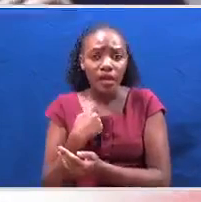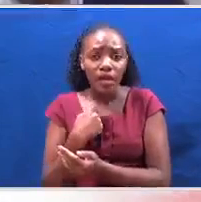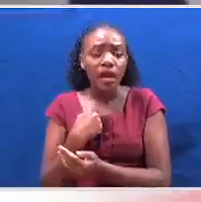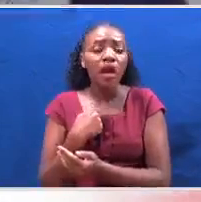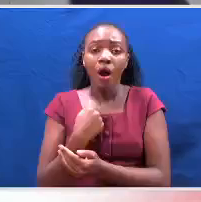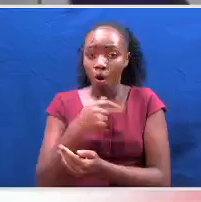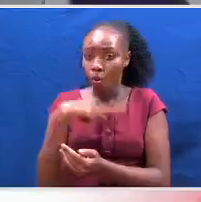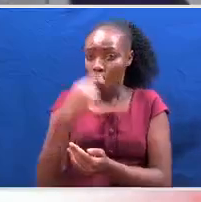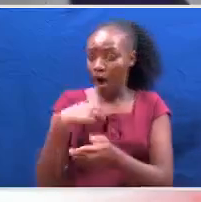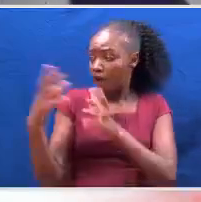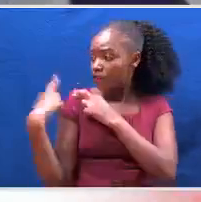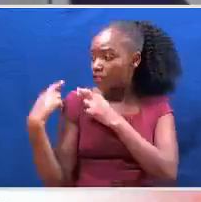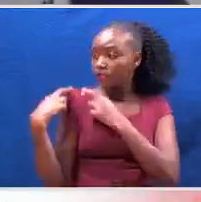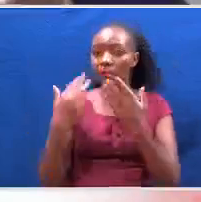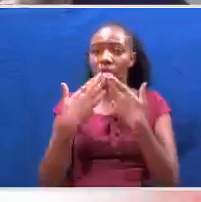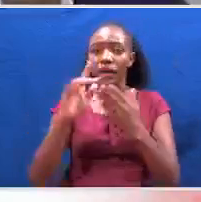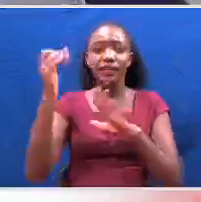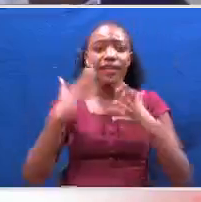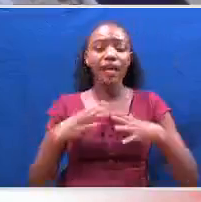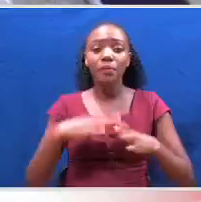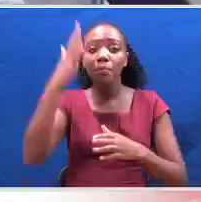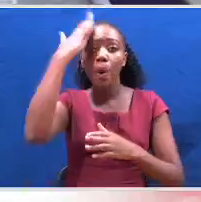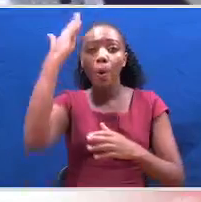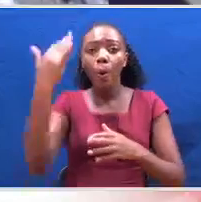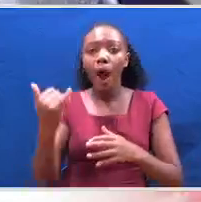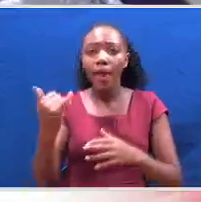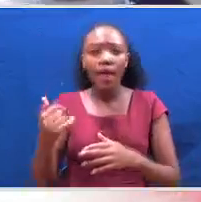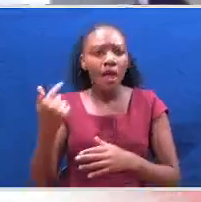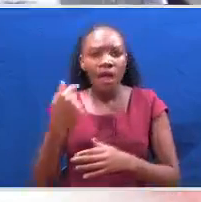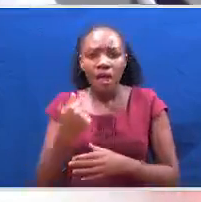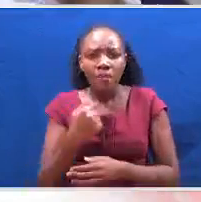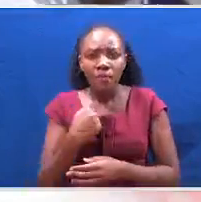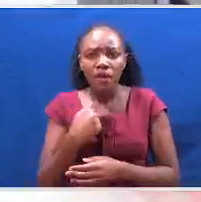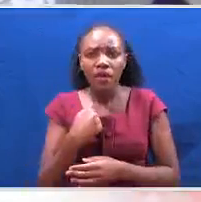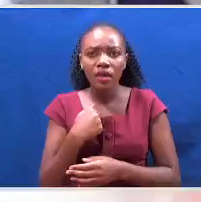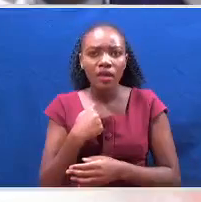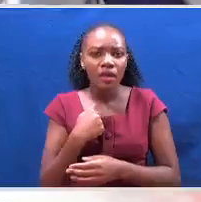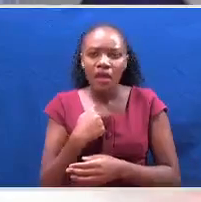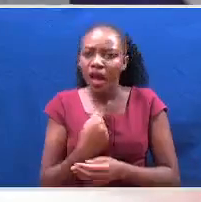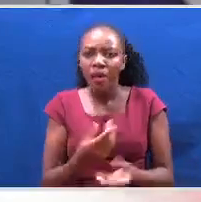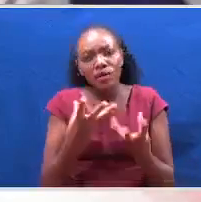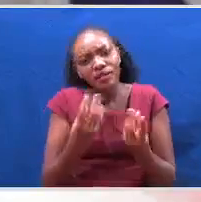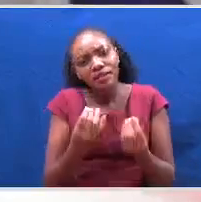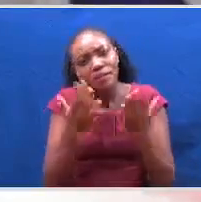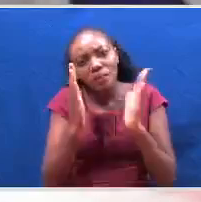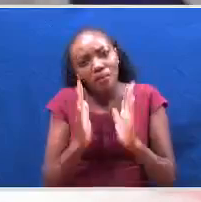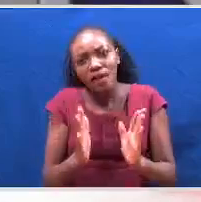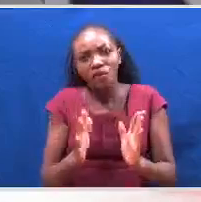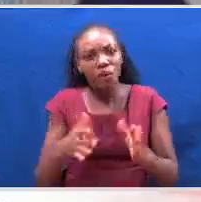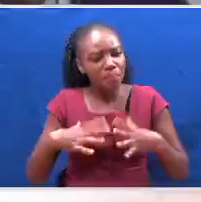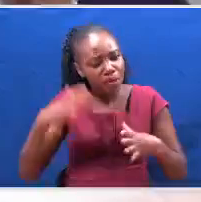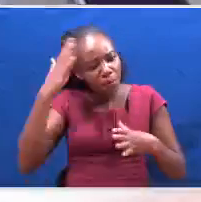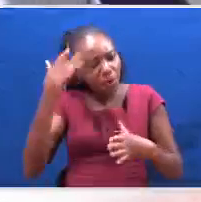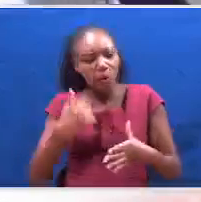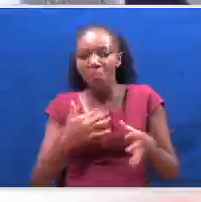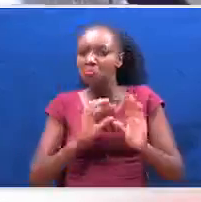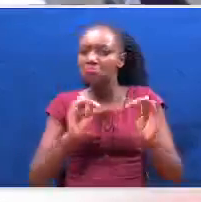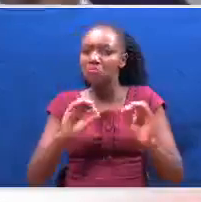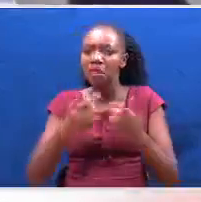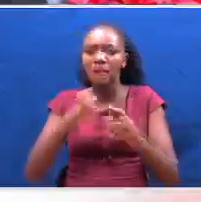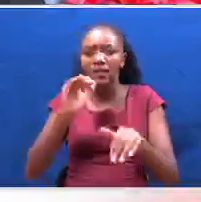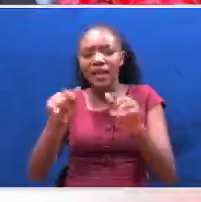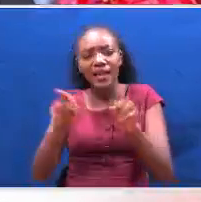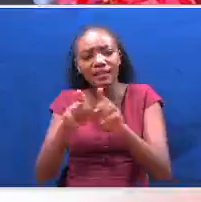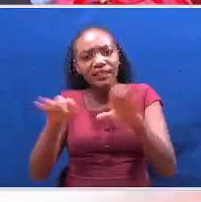shukuru wa Kenya kwa sababu mimi sikuwa ni mtu wa kujulikana kiasi ya kuchaguliwa kama naibu wa